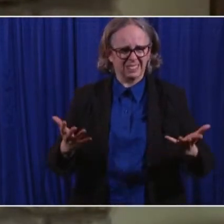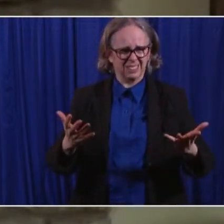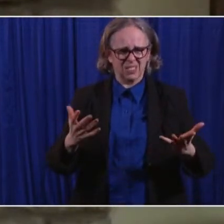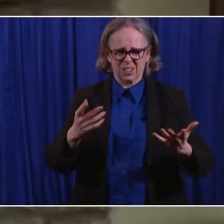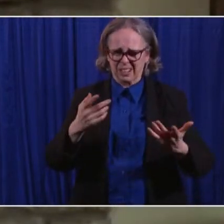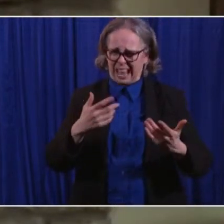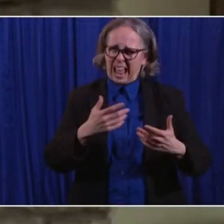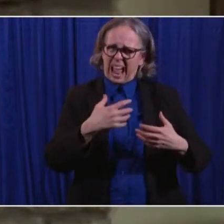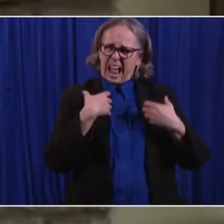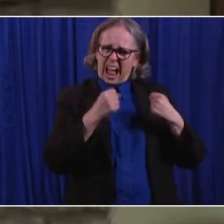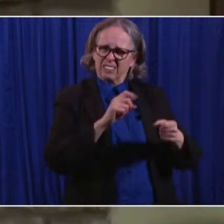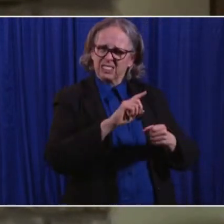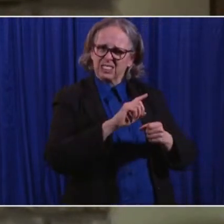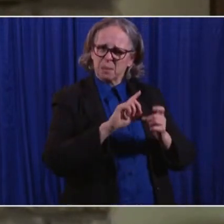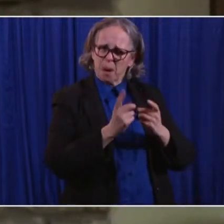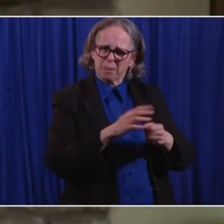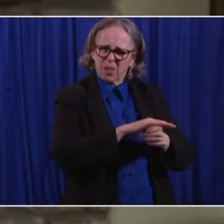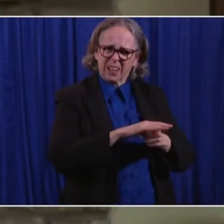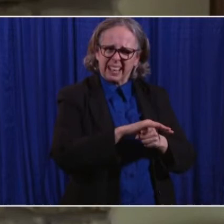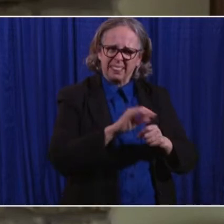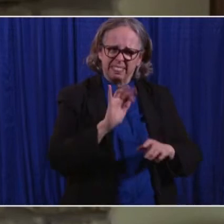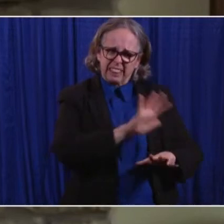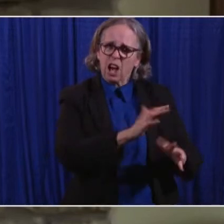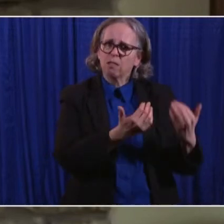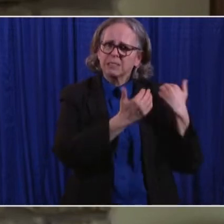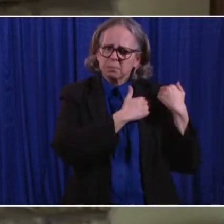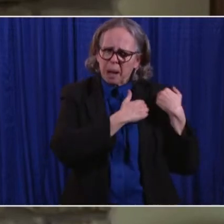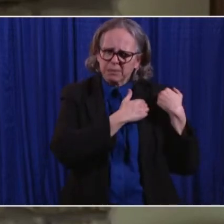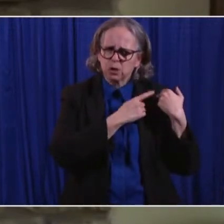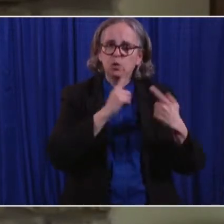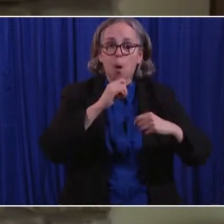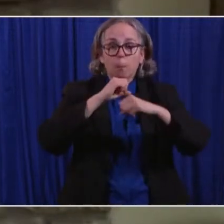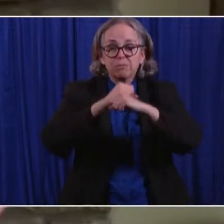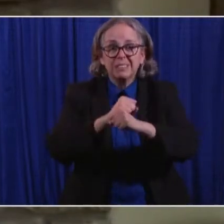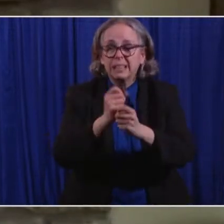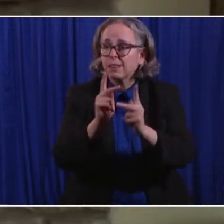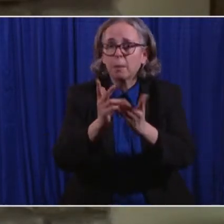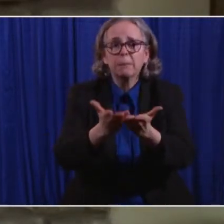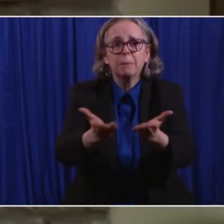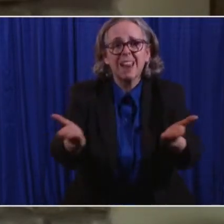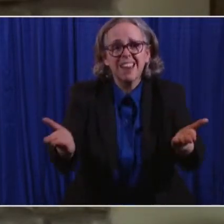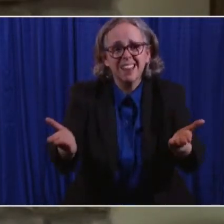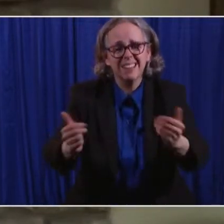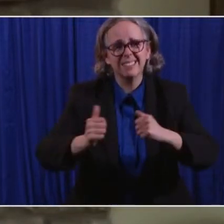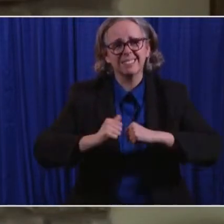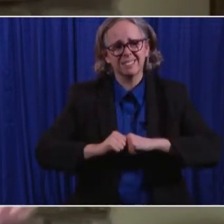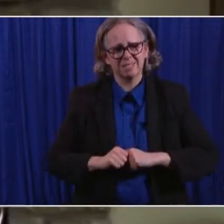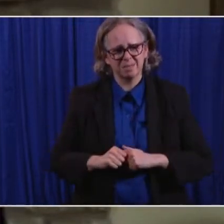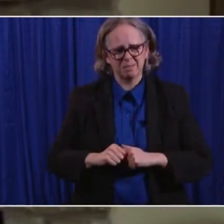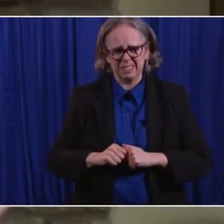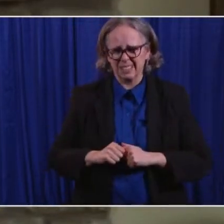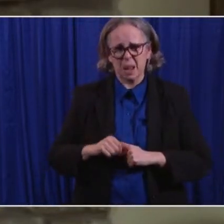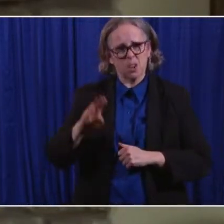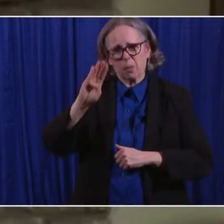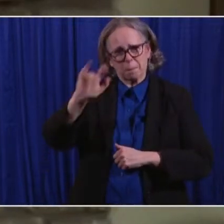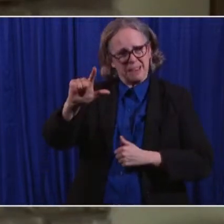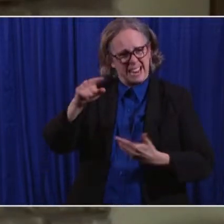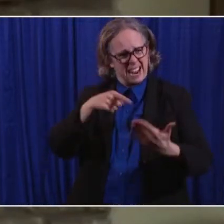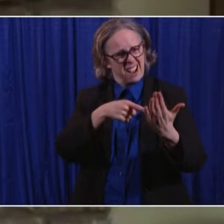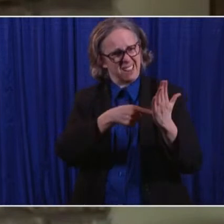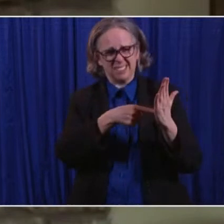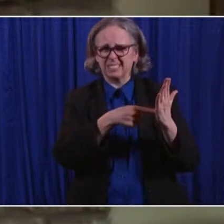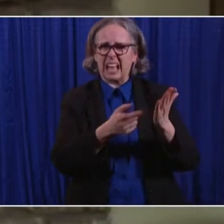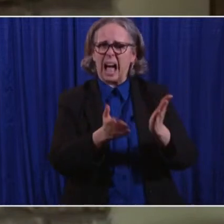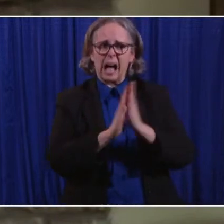protect us to put up the white flag and say, we're out of it. We can't stop this person coming in